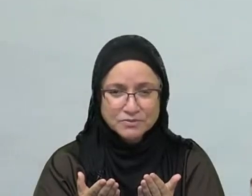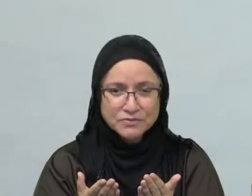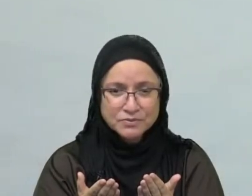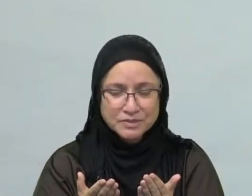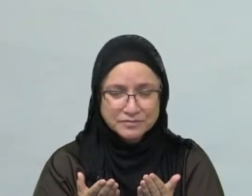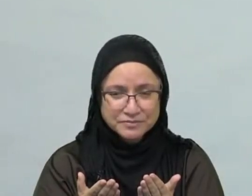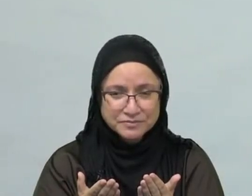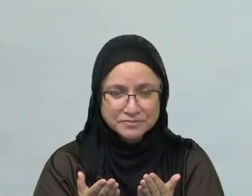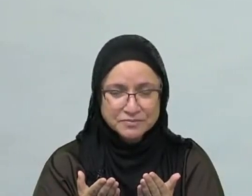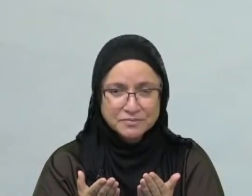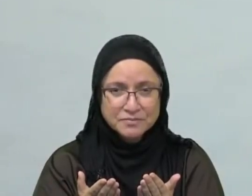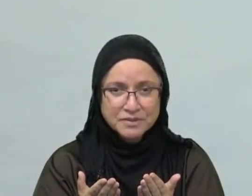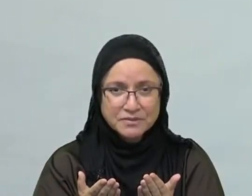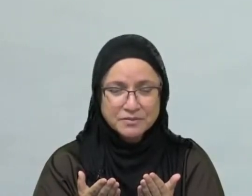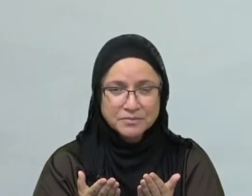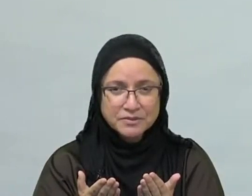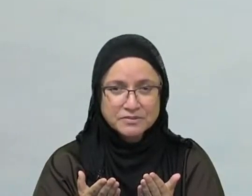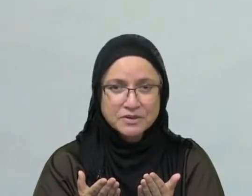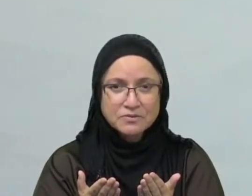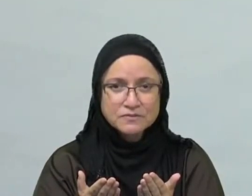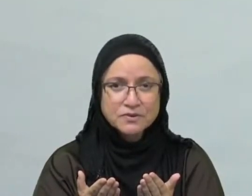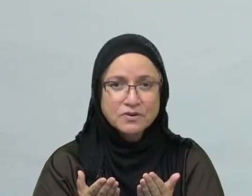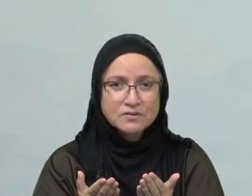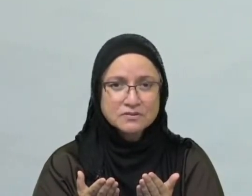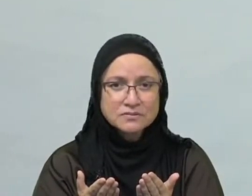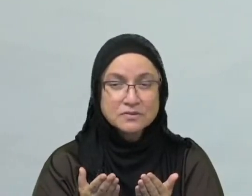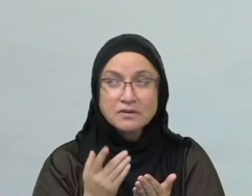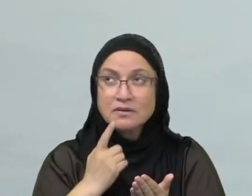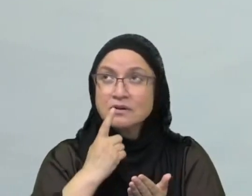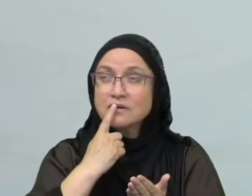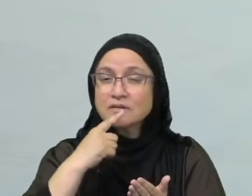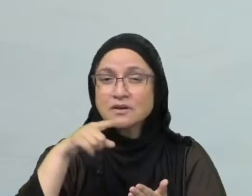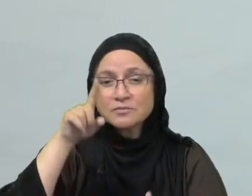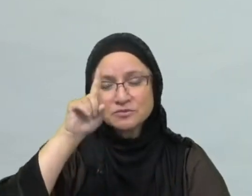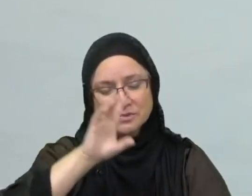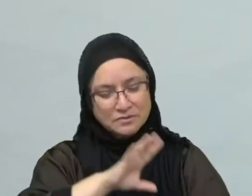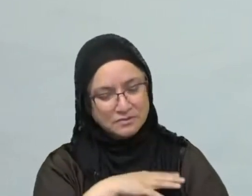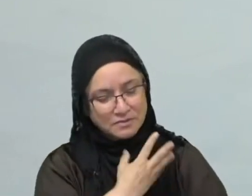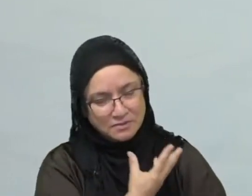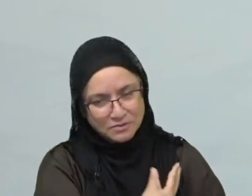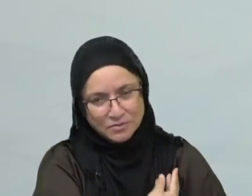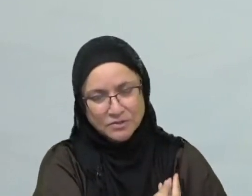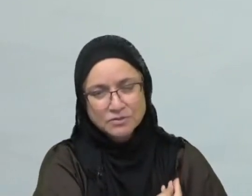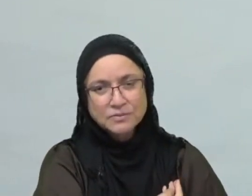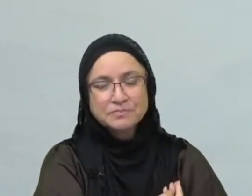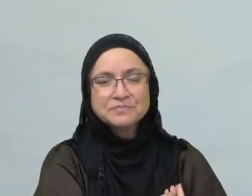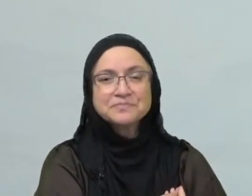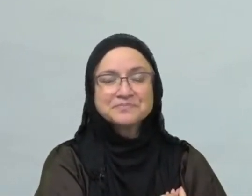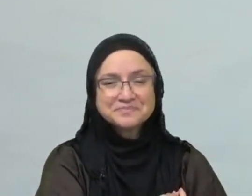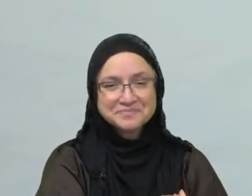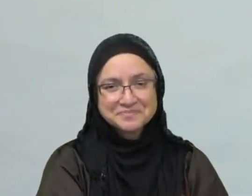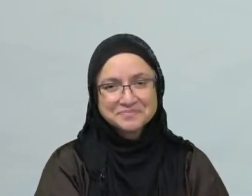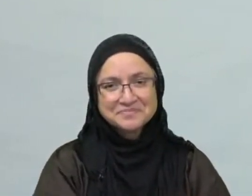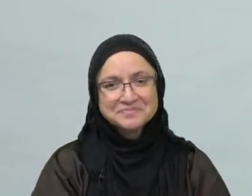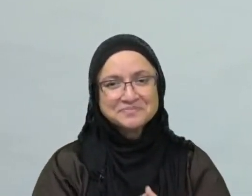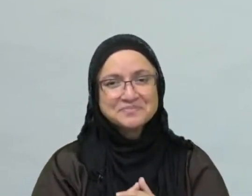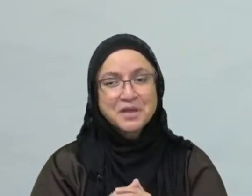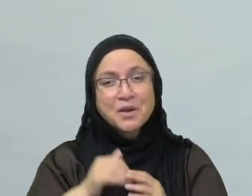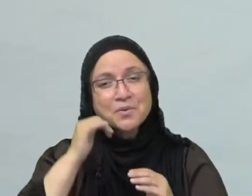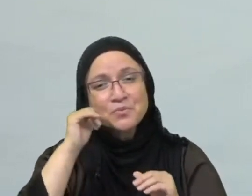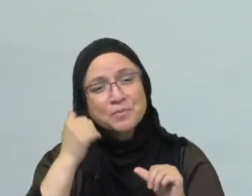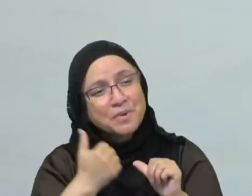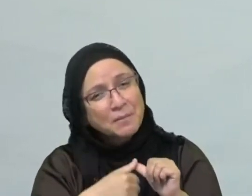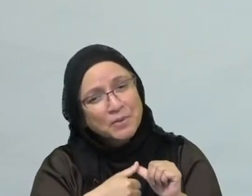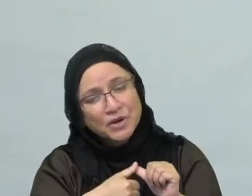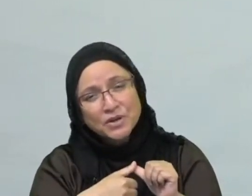Alhamdulillah, salatu wassalamu ala rasulillah wa ala alihi wa sahbihi man wala. Dear brothers and sisters, again, just a reminder, comfort each other, comfort ourselves with